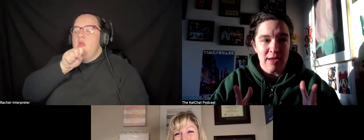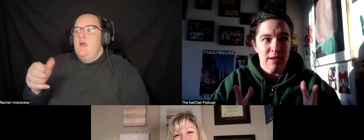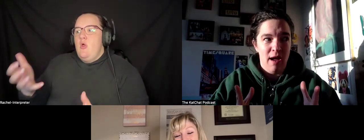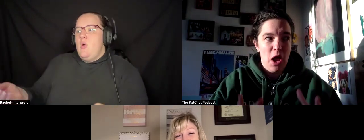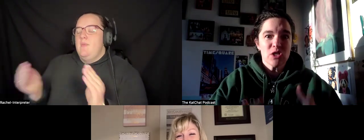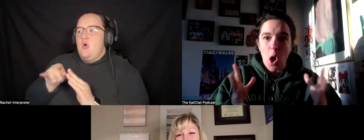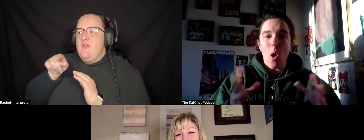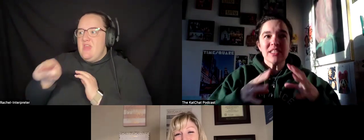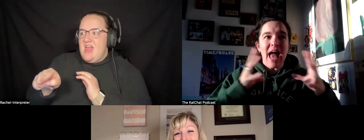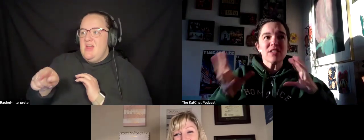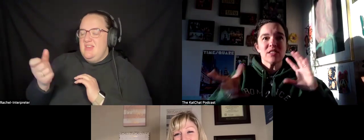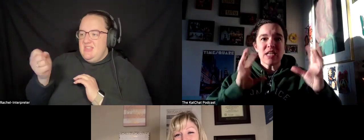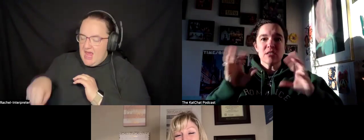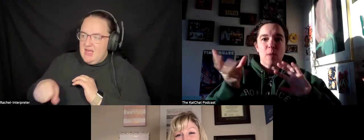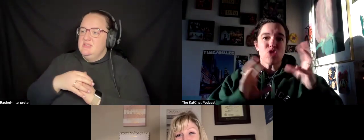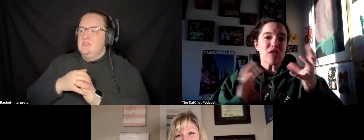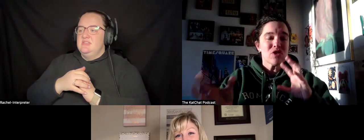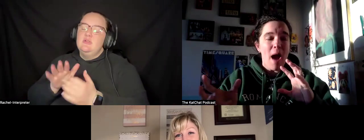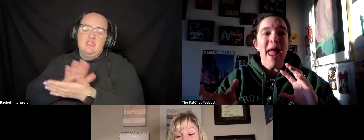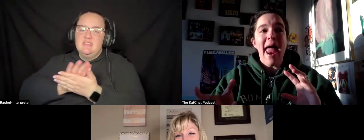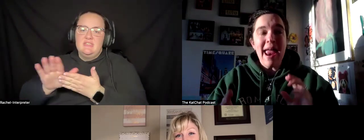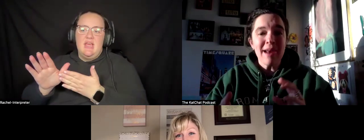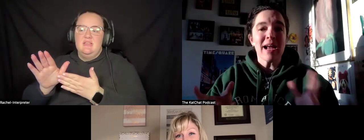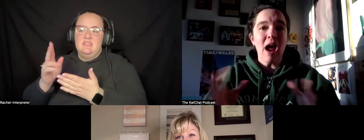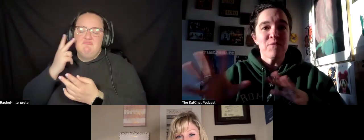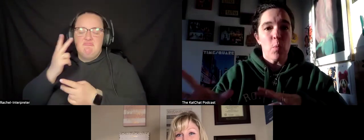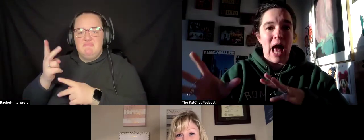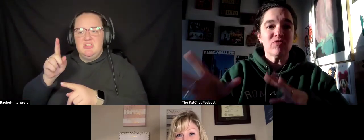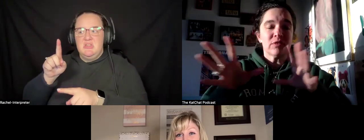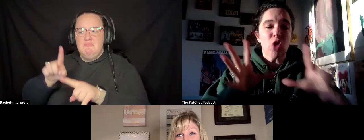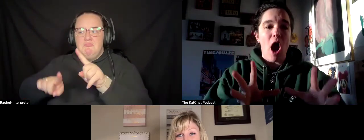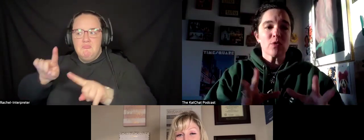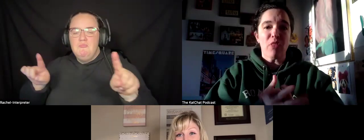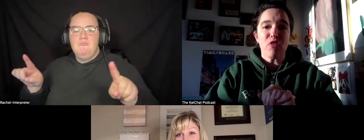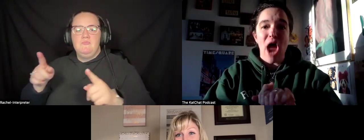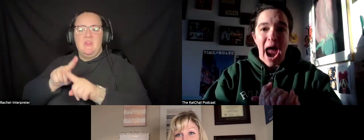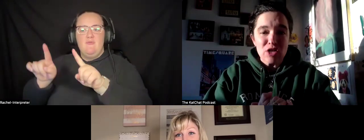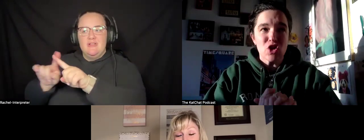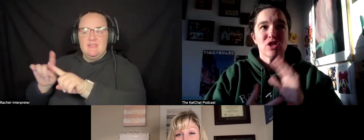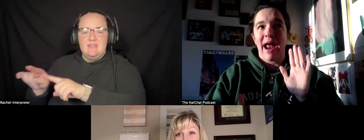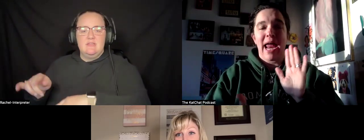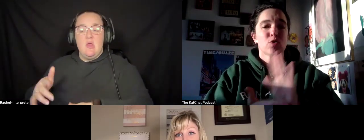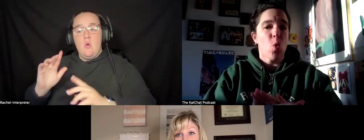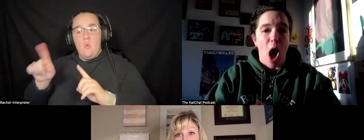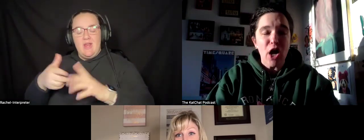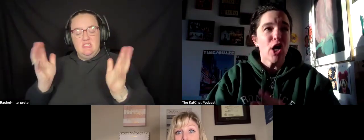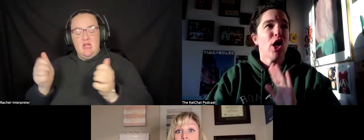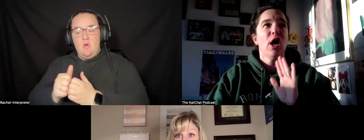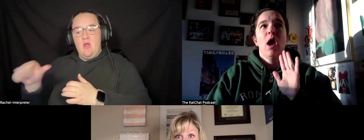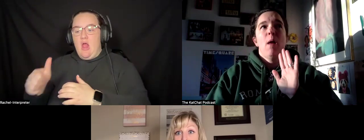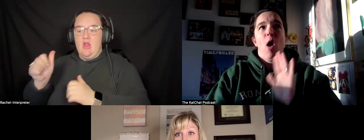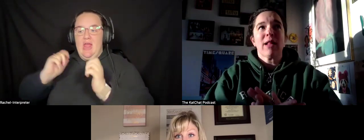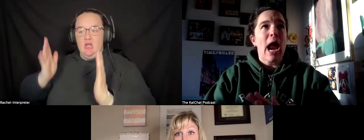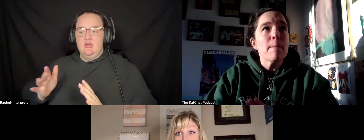of that. So it's nice to see some change it up. And again, from what I've talked with other actors like Andrew